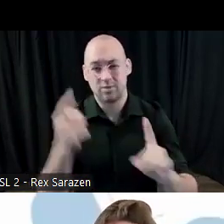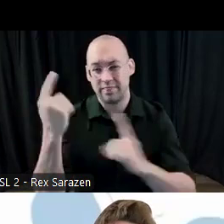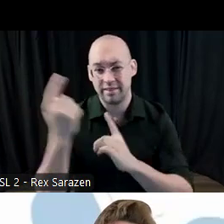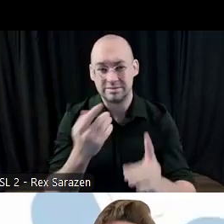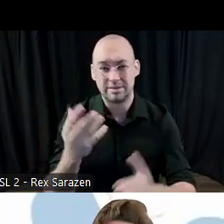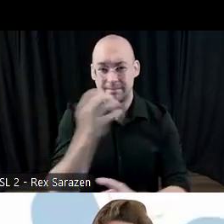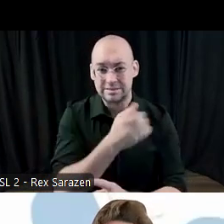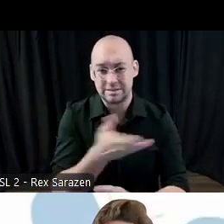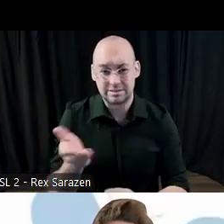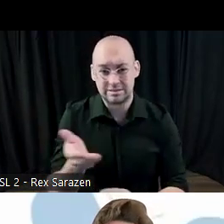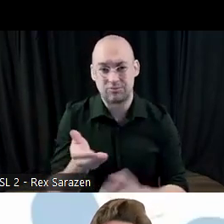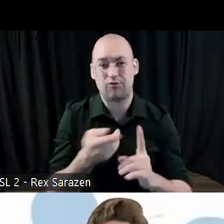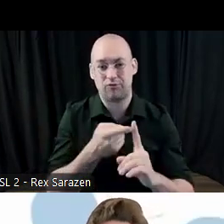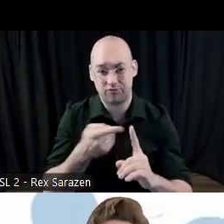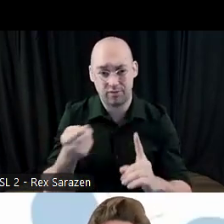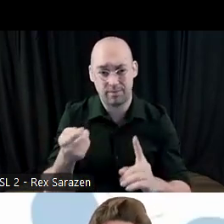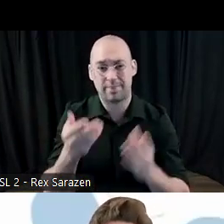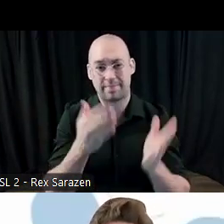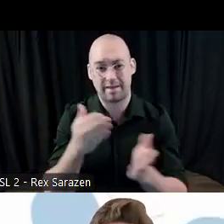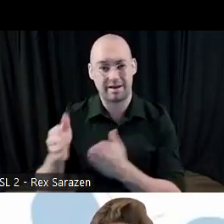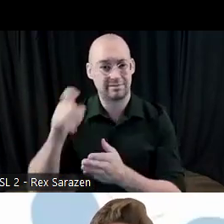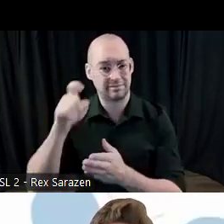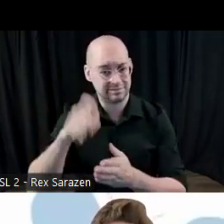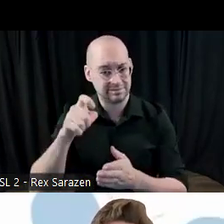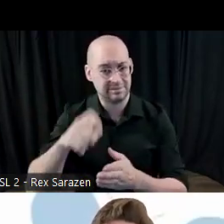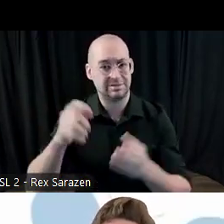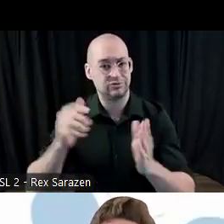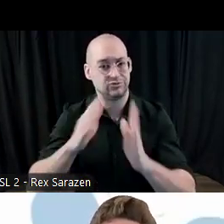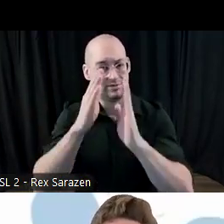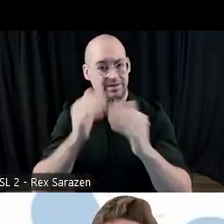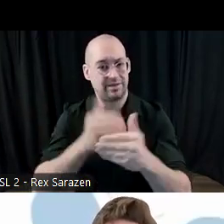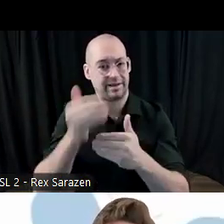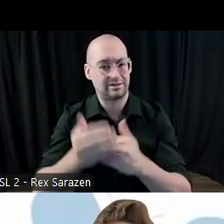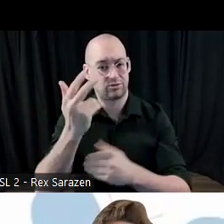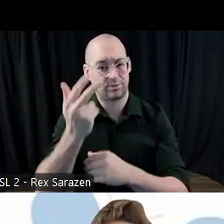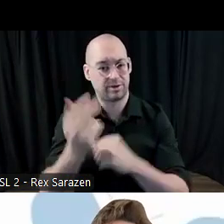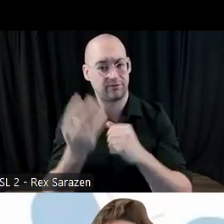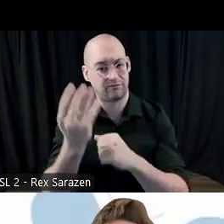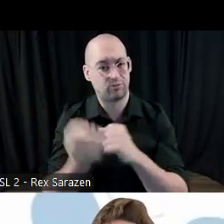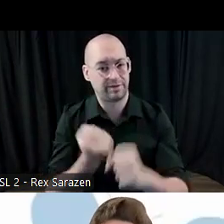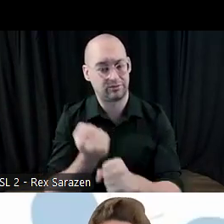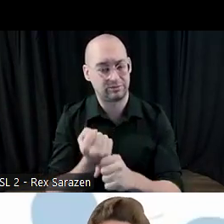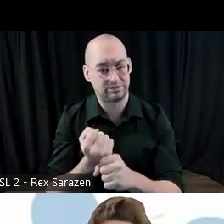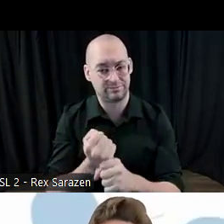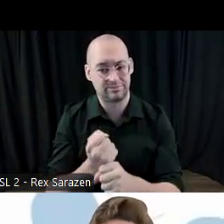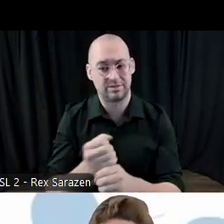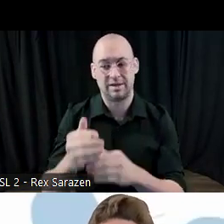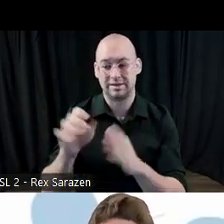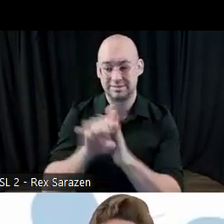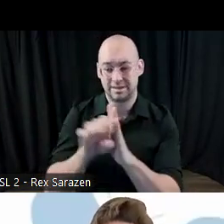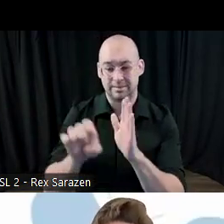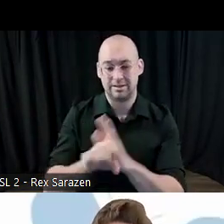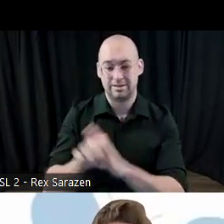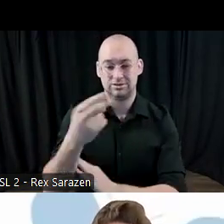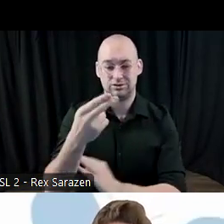and still need to be addressed in the next 3 to 4 years. For example, share of cost reform was a top